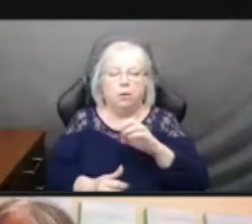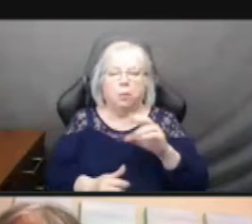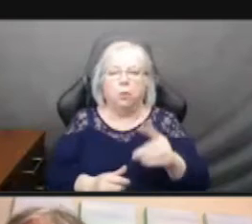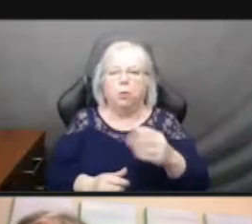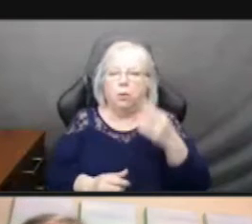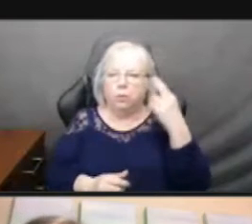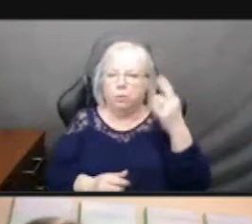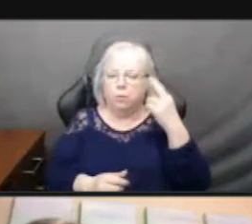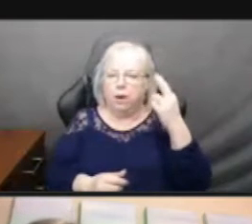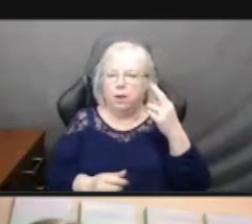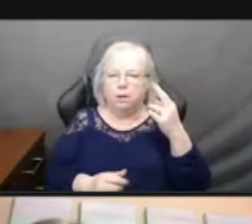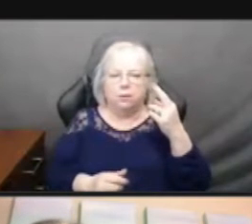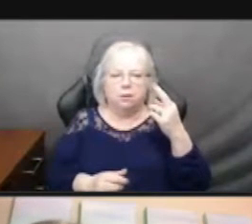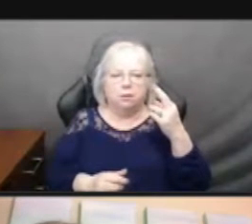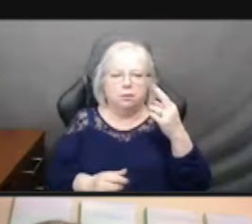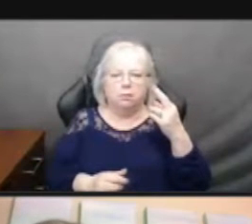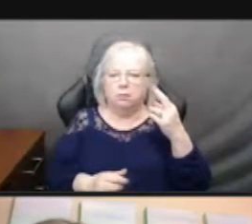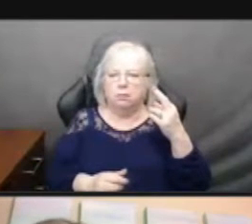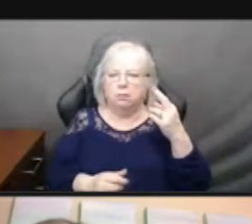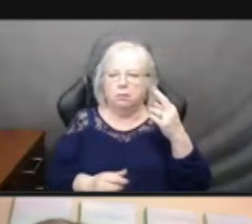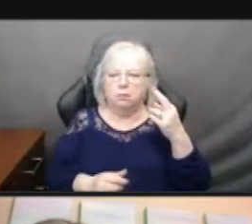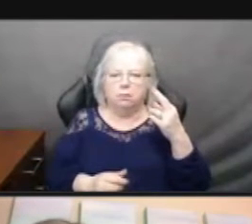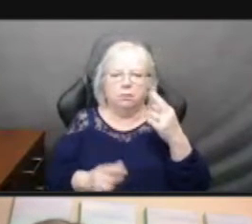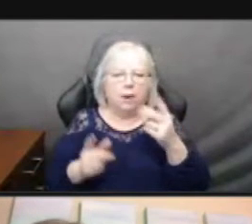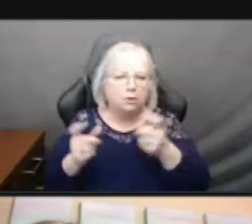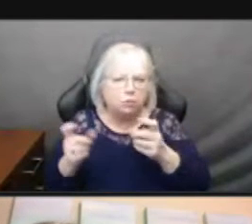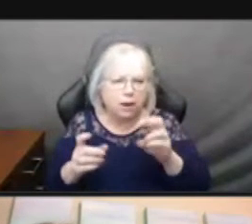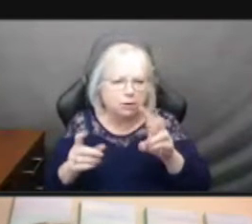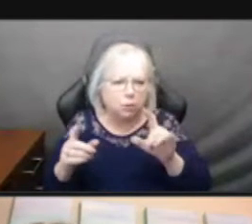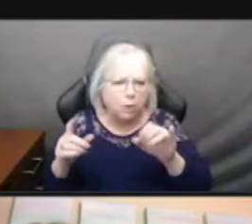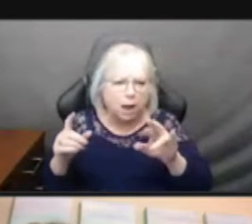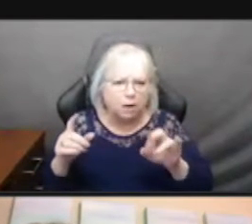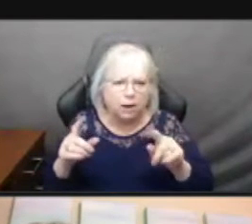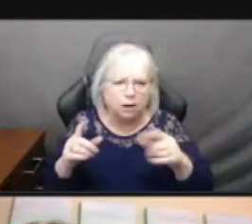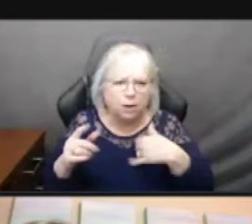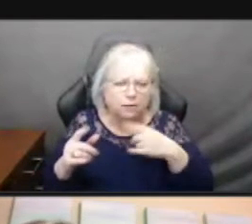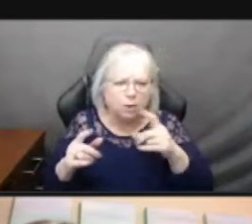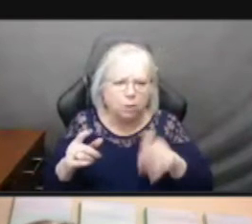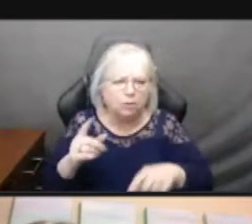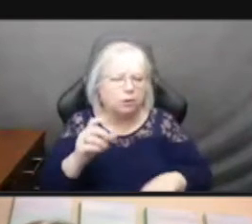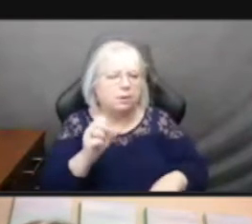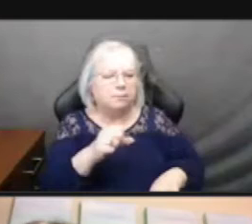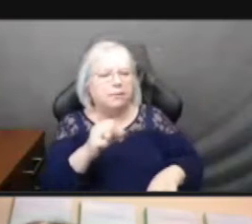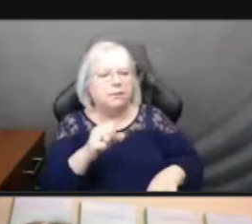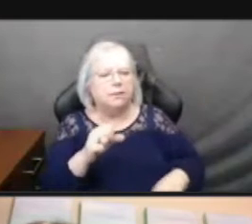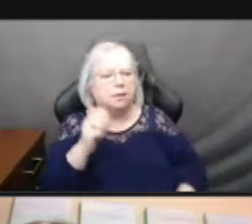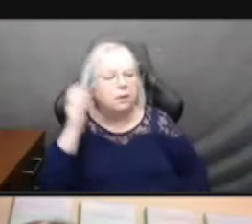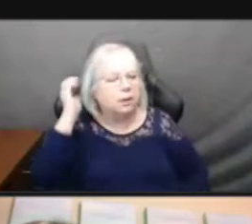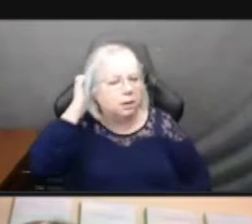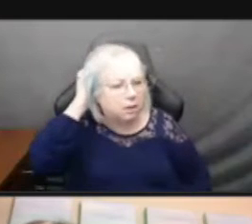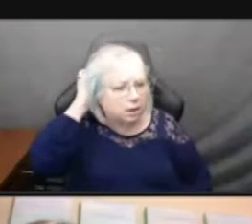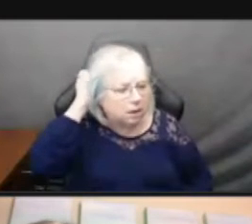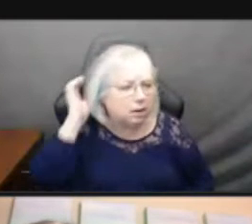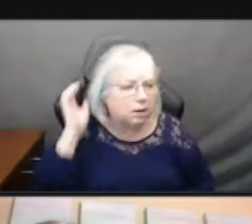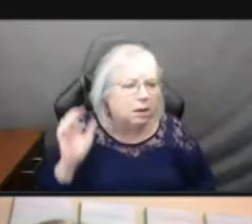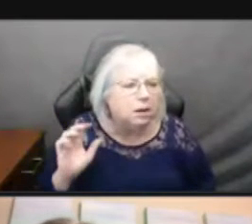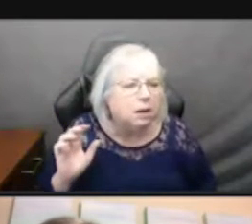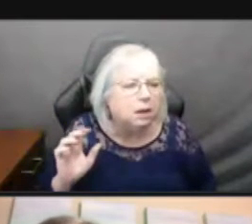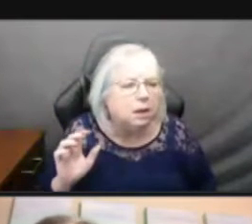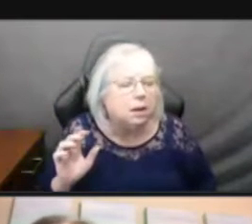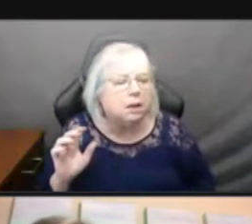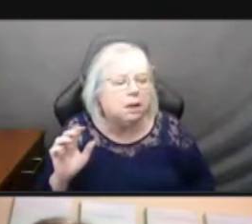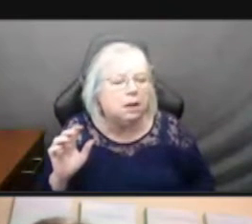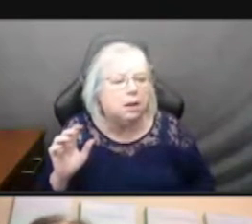why. Sorry, Director Wire, you had a question? I'll give it to you. Yeah, this is to follow up behind Director